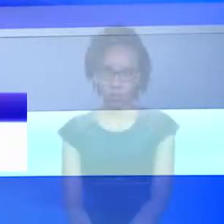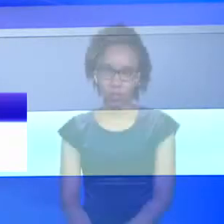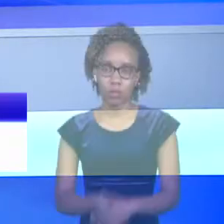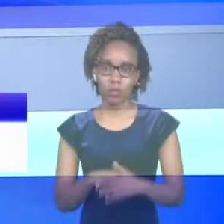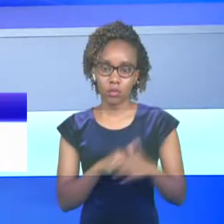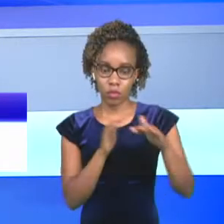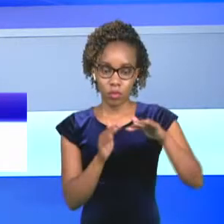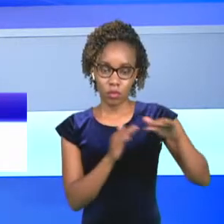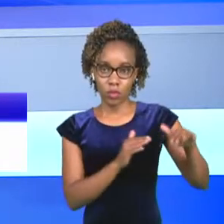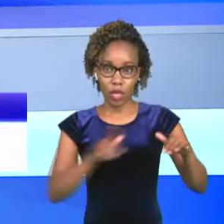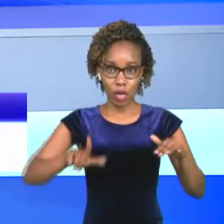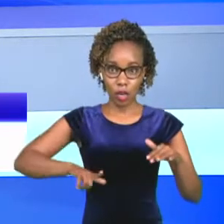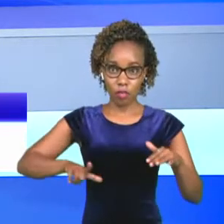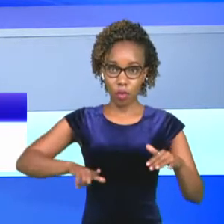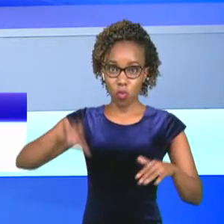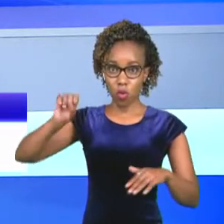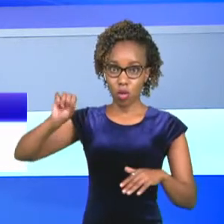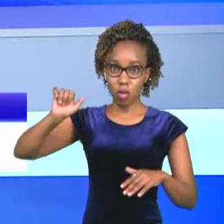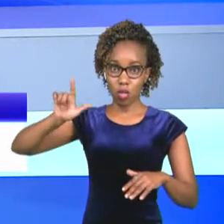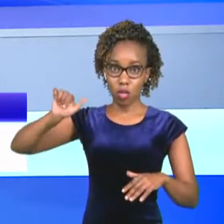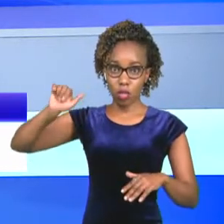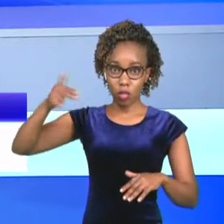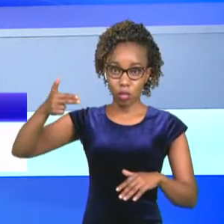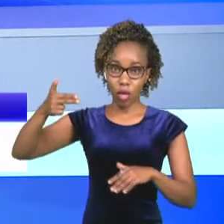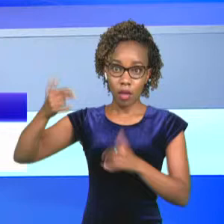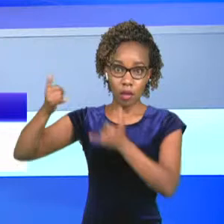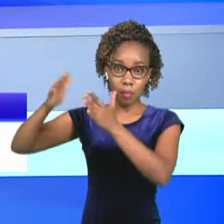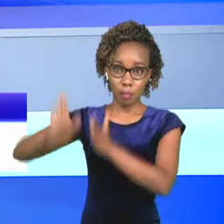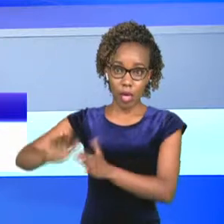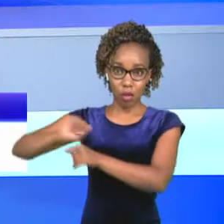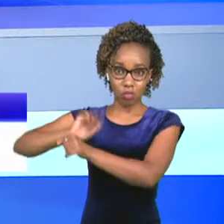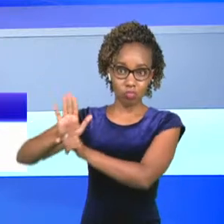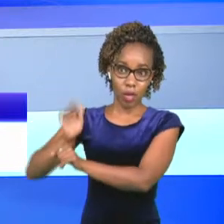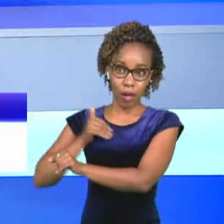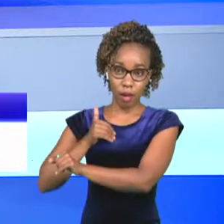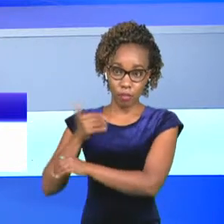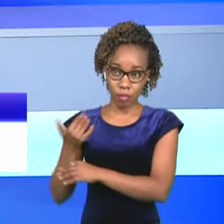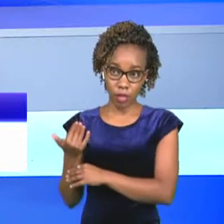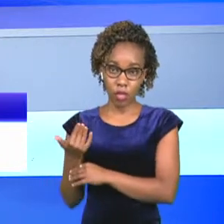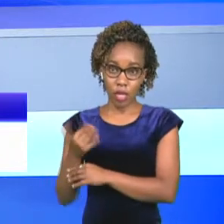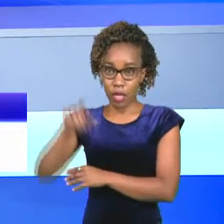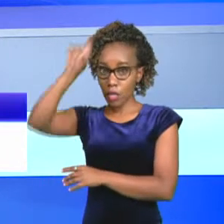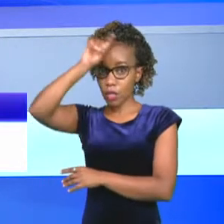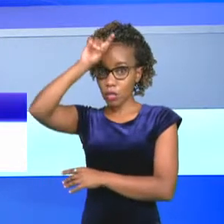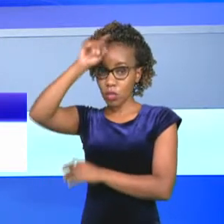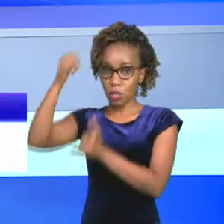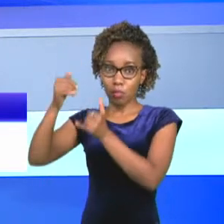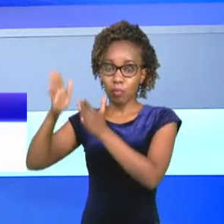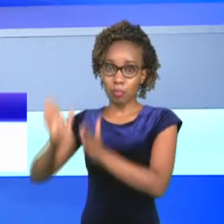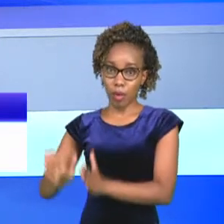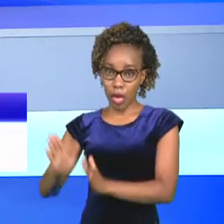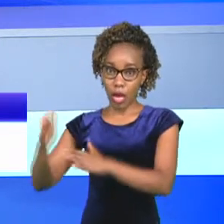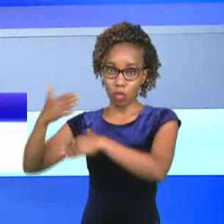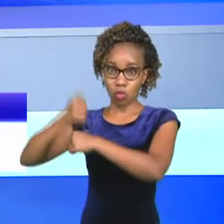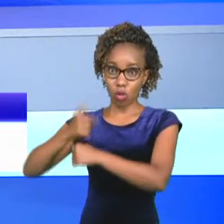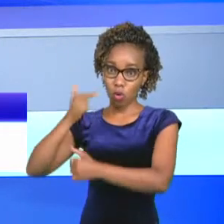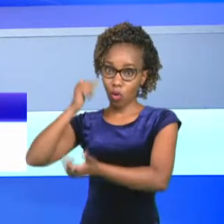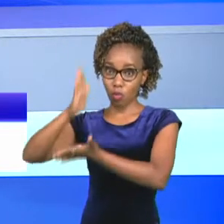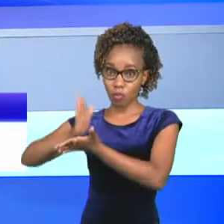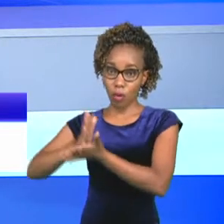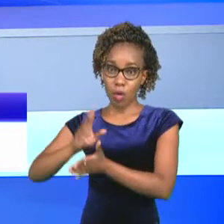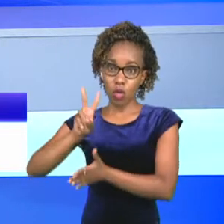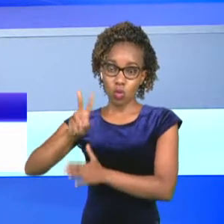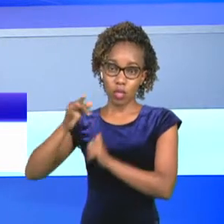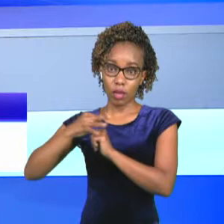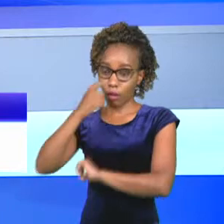Meanwhile, Liverpool forward Mohamed Salah has tested positive for coronavirus again. The Egyptian Football Association has confirmed the